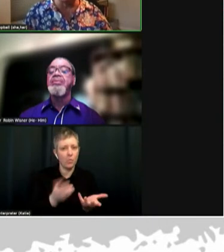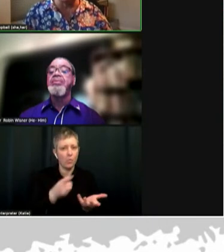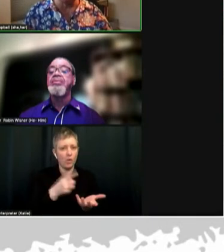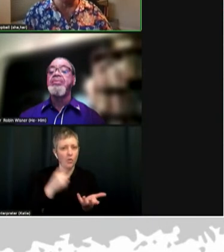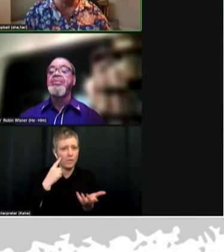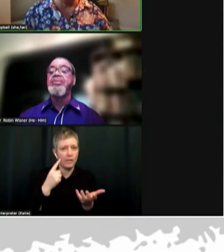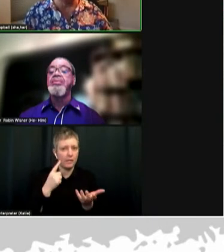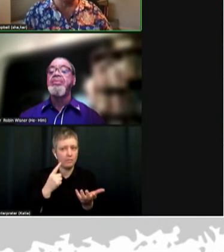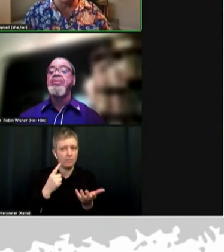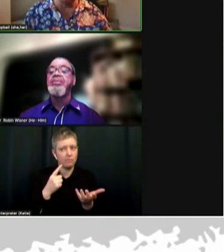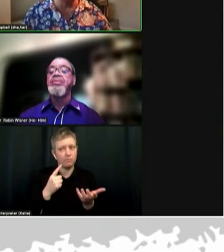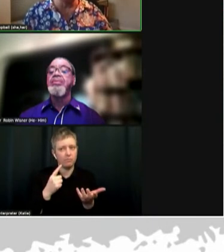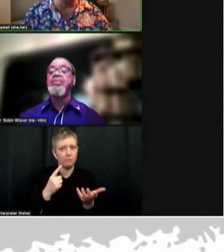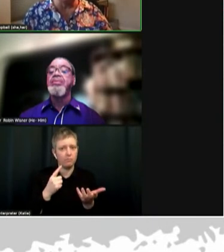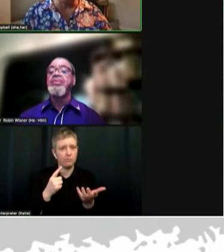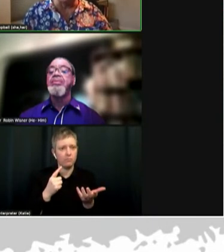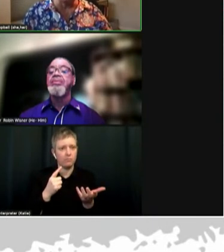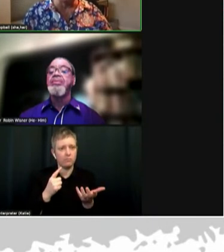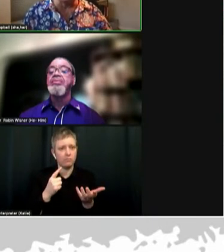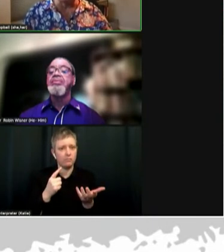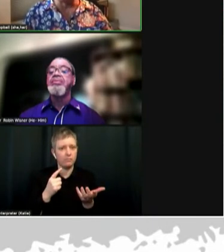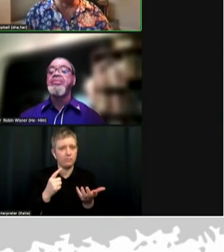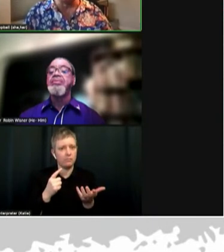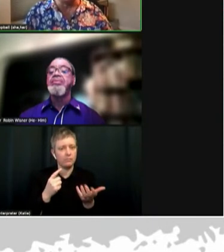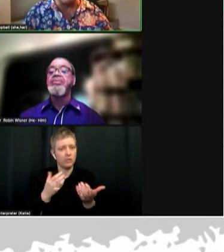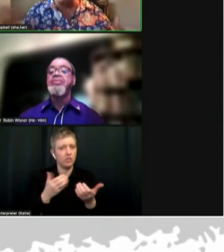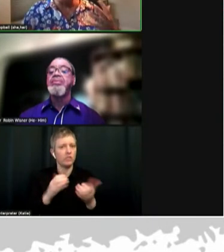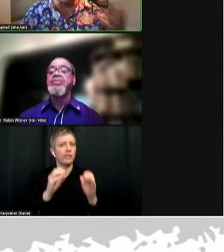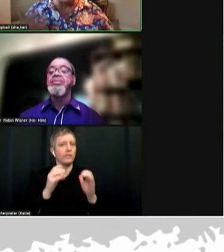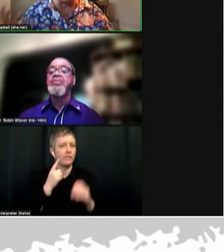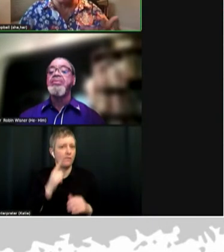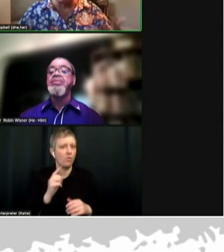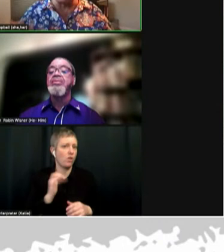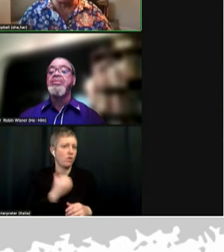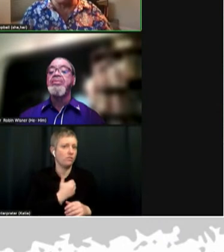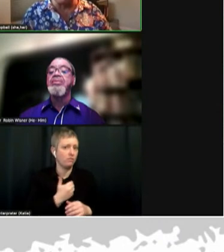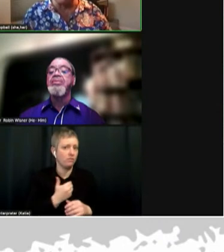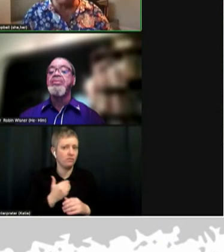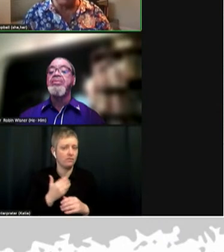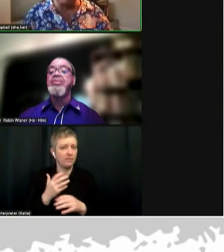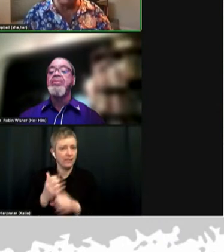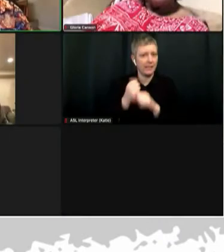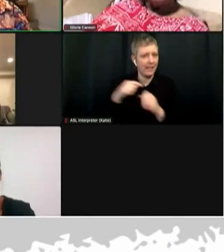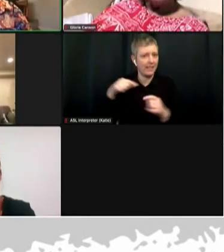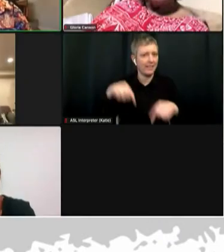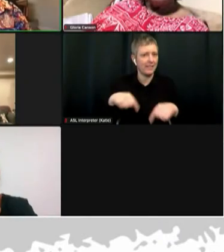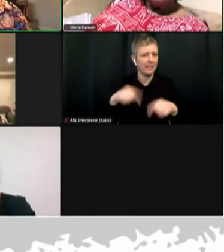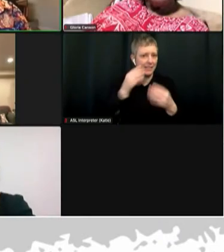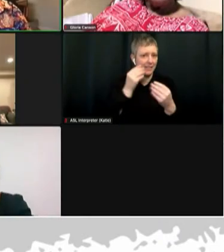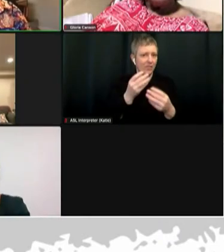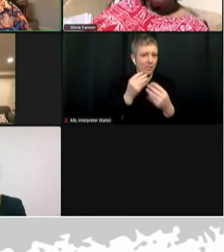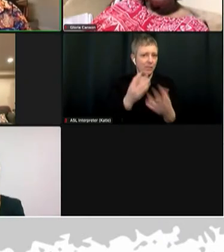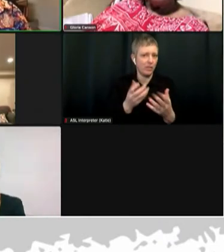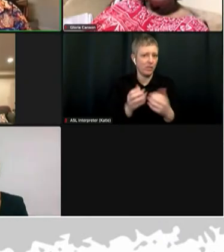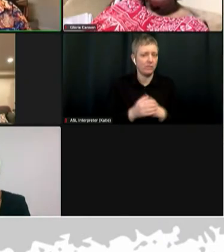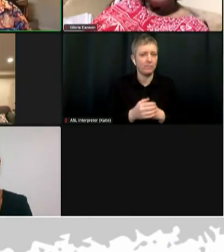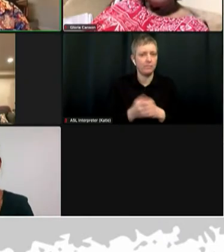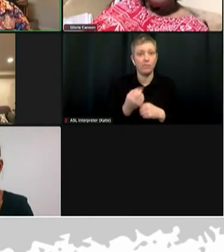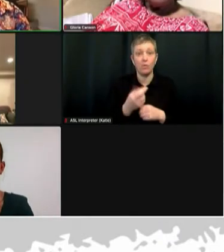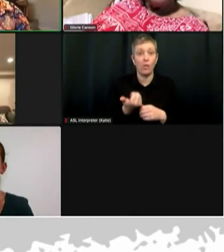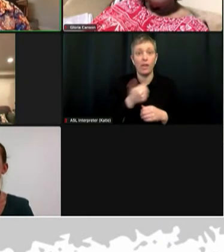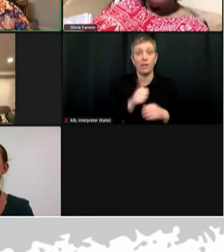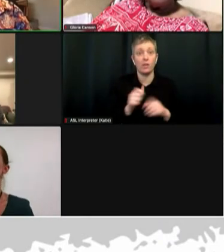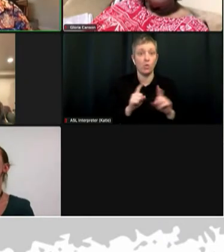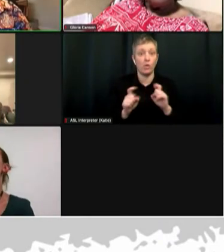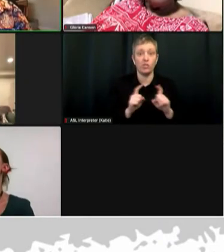us getting this information, any questions of anything through the